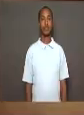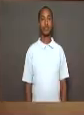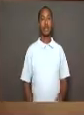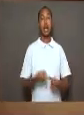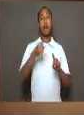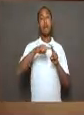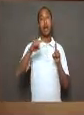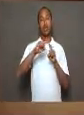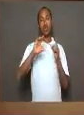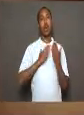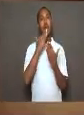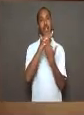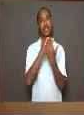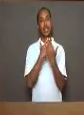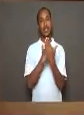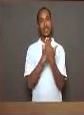Let's get back to our lesson.